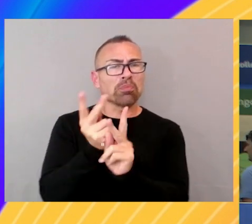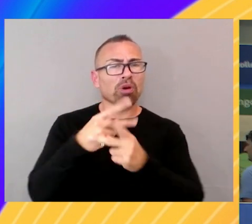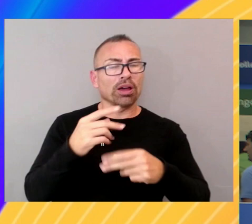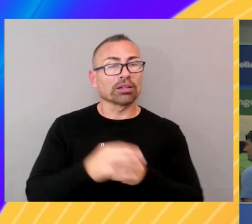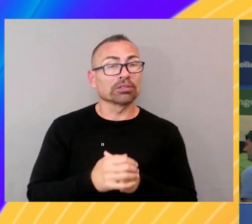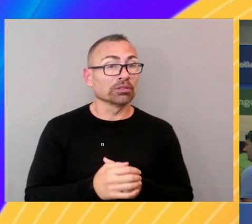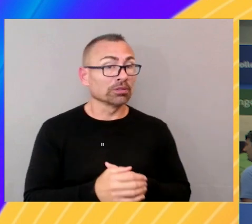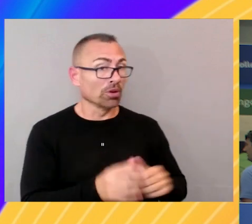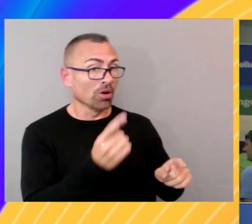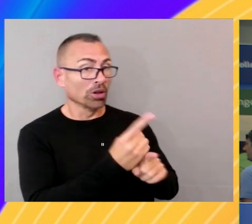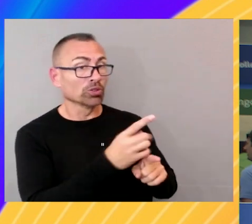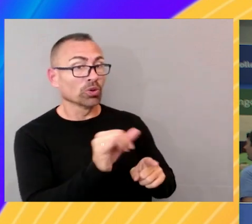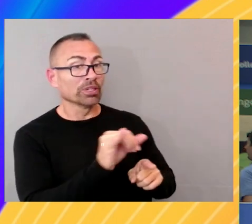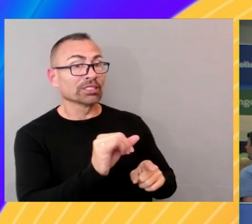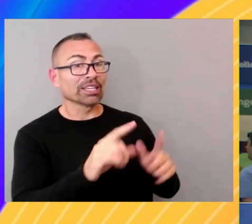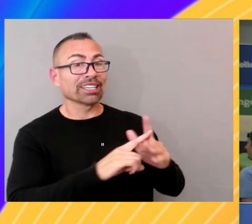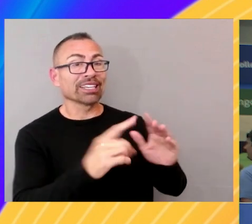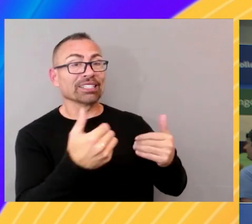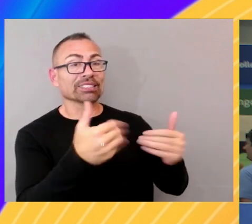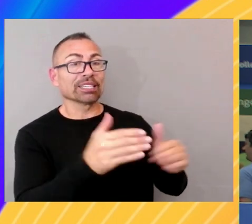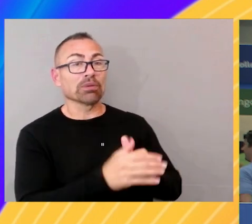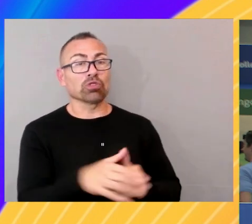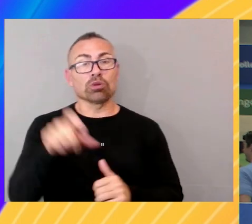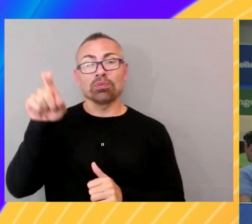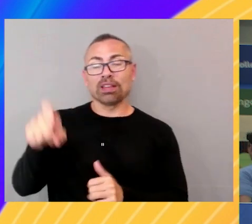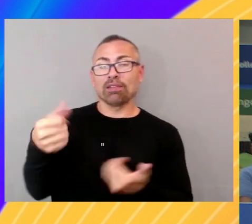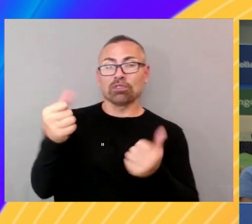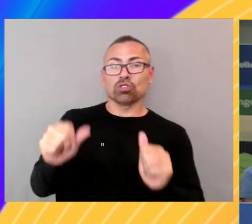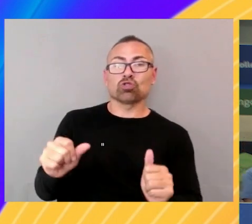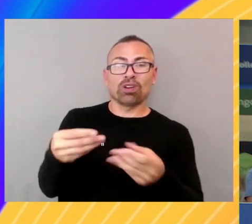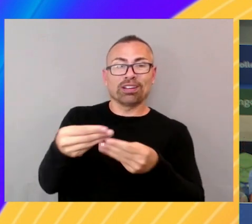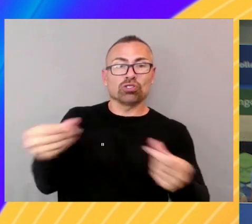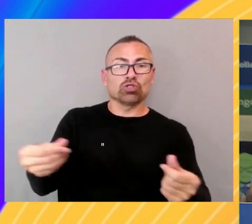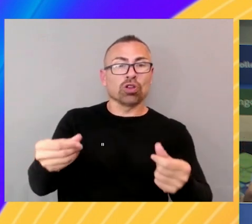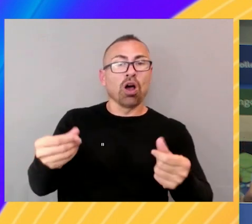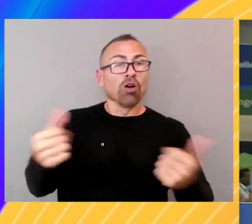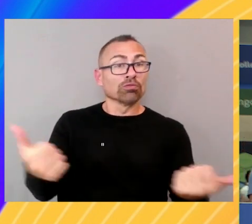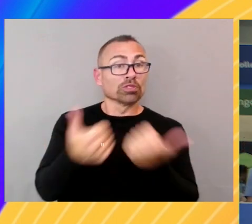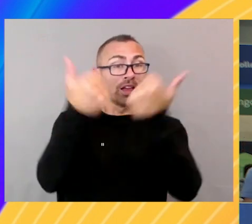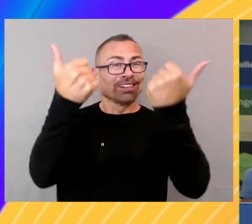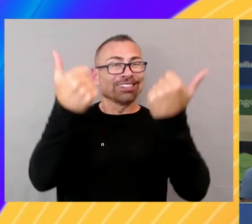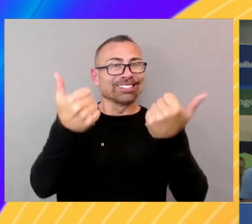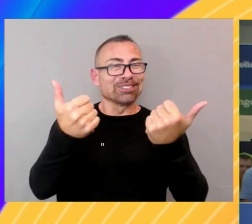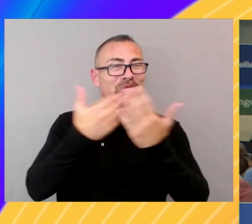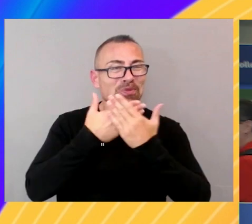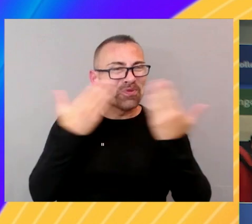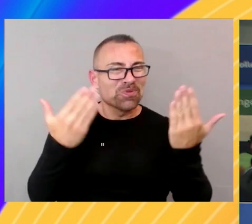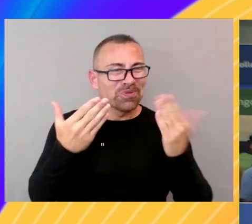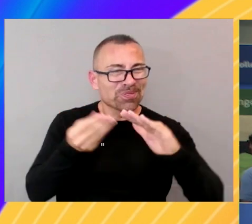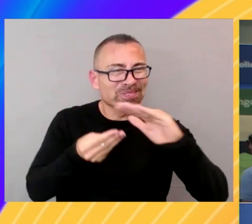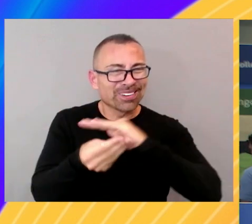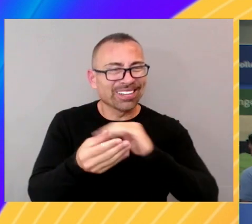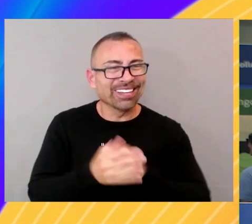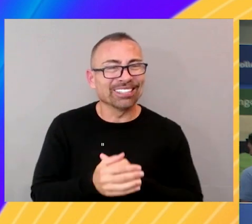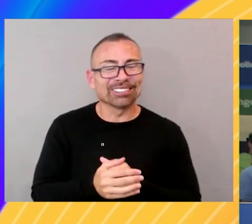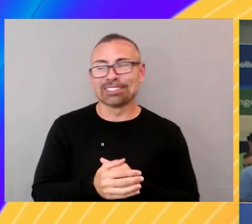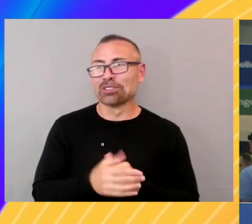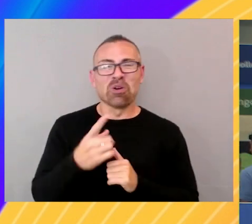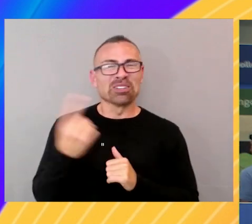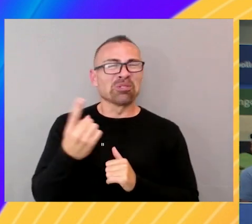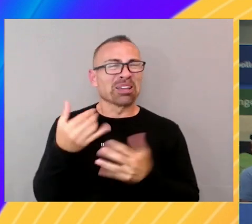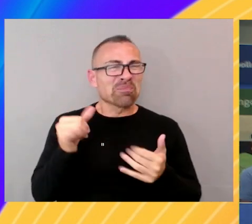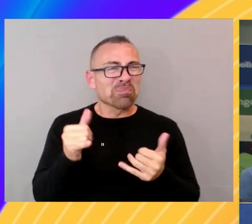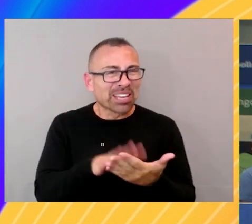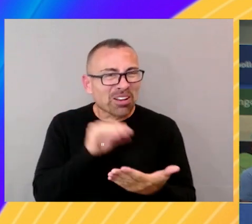to try to solve the challenges without using hints. And that's always what is it, play to learn, play to win? Yeah,